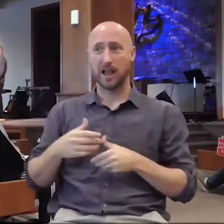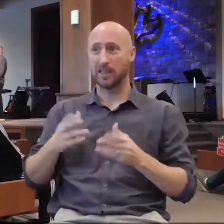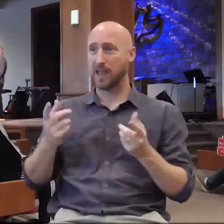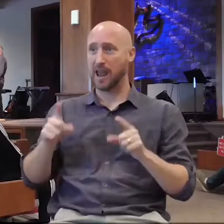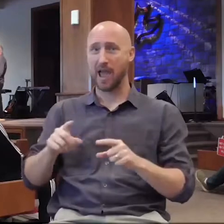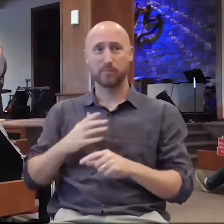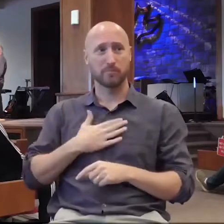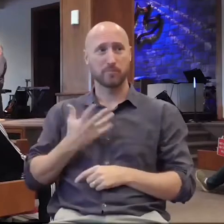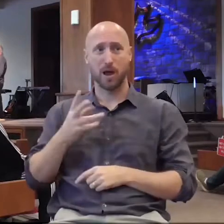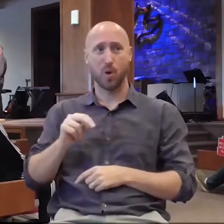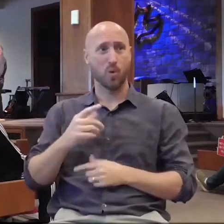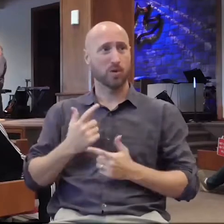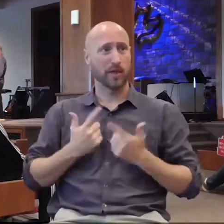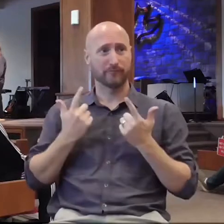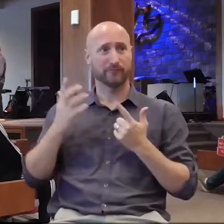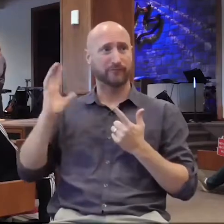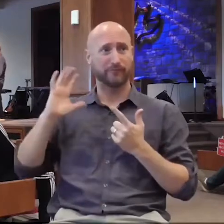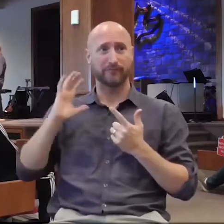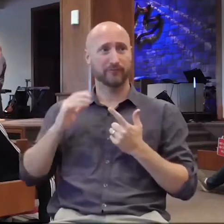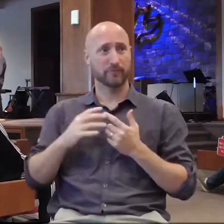then.